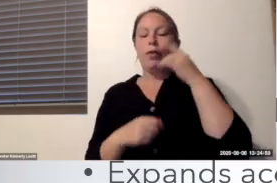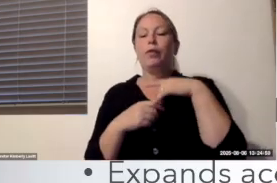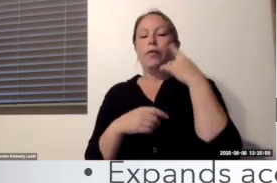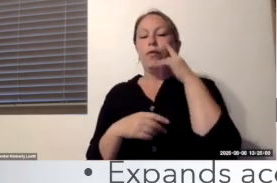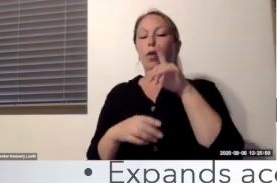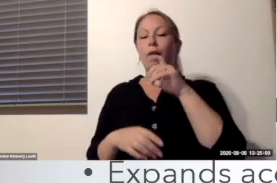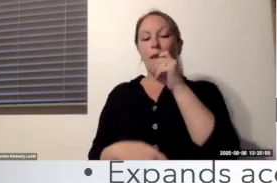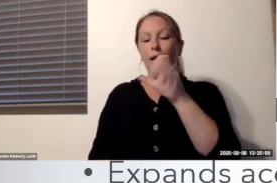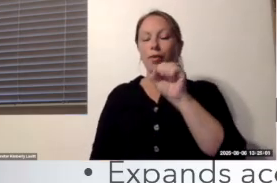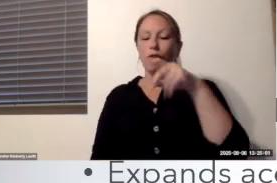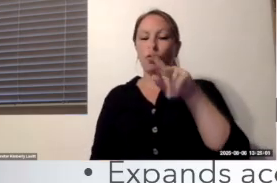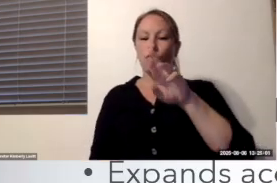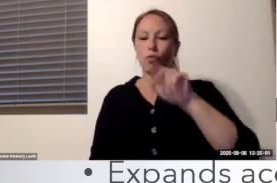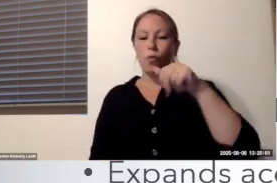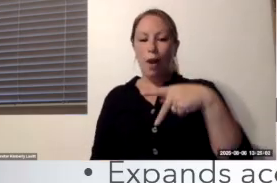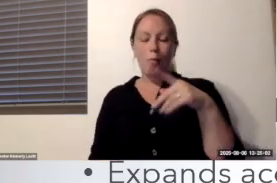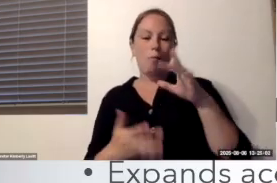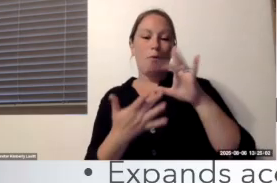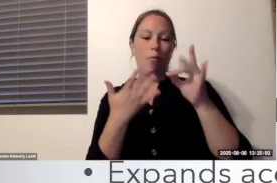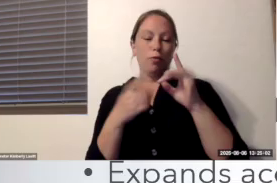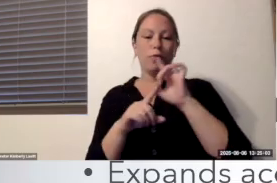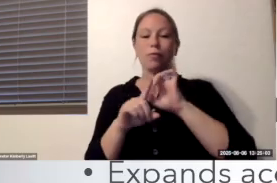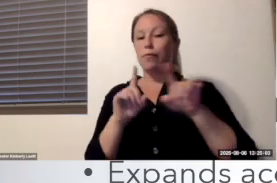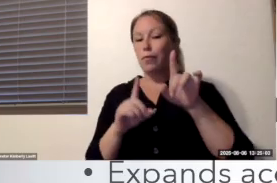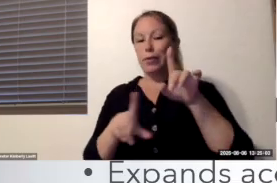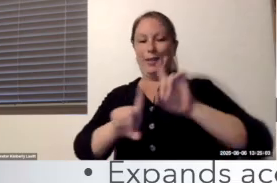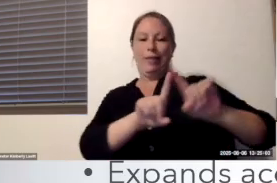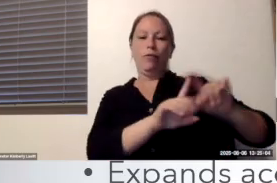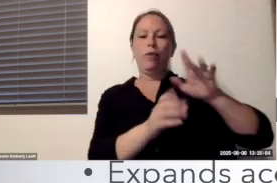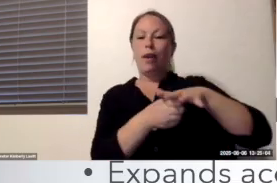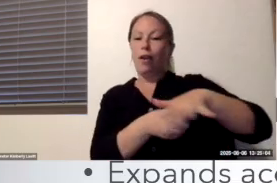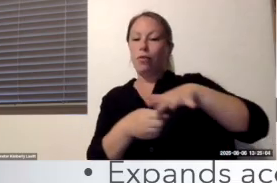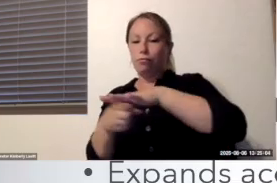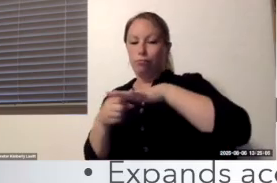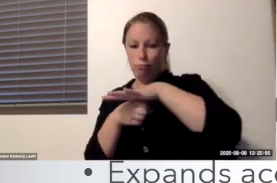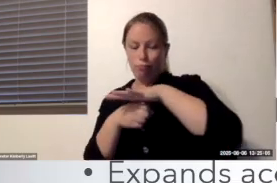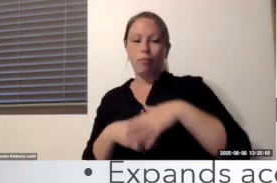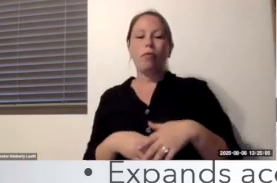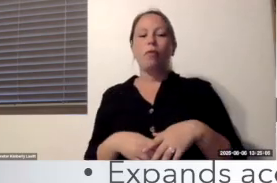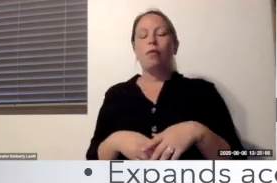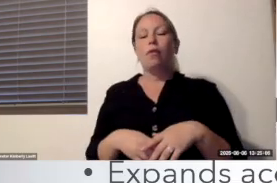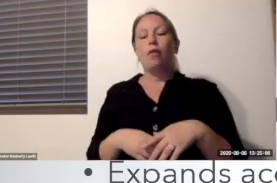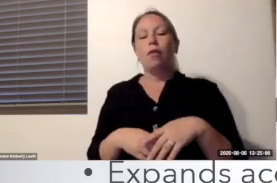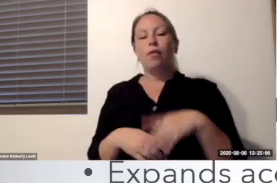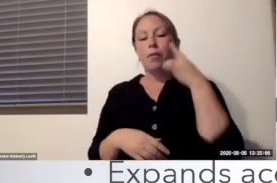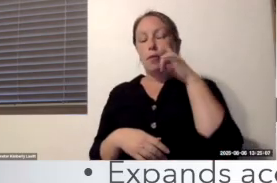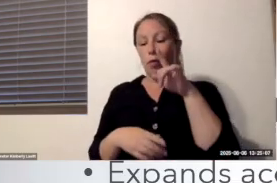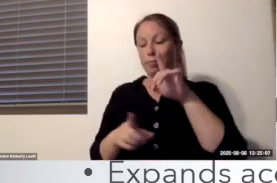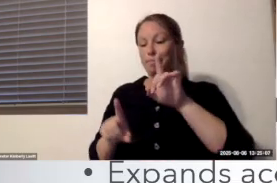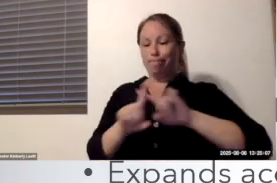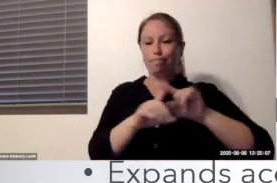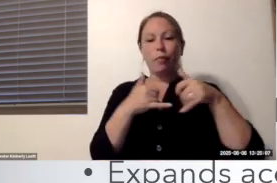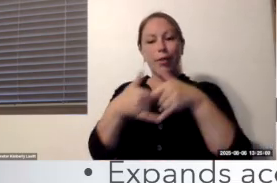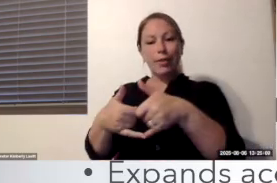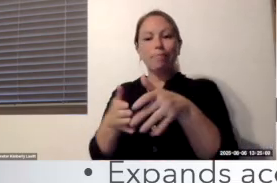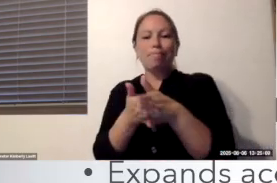options to participants living in regional Clean Cars for All regions. In addition to providing non-scrap incentives, it also uses